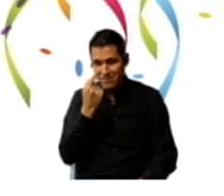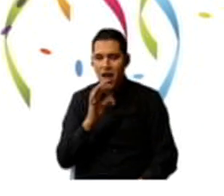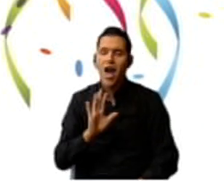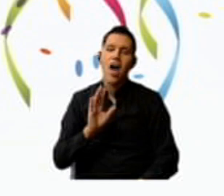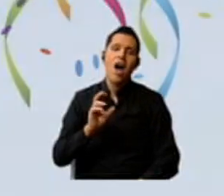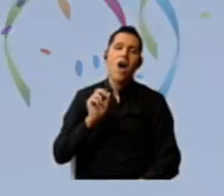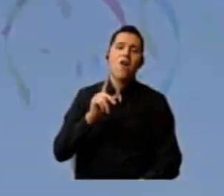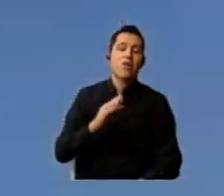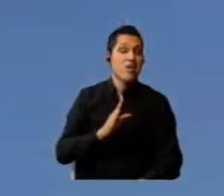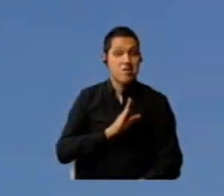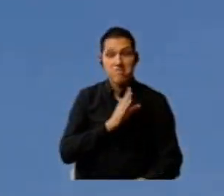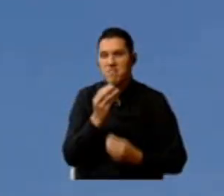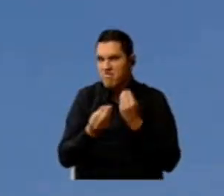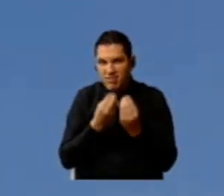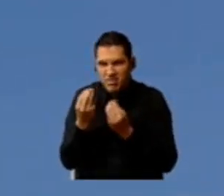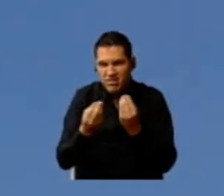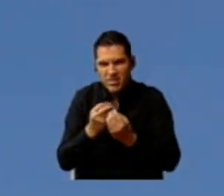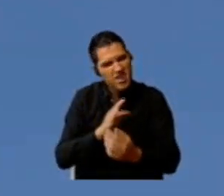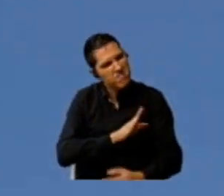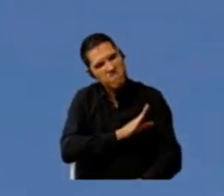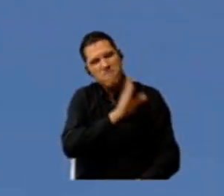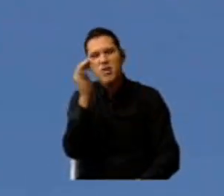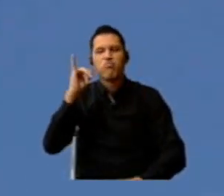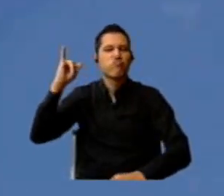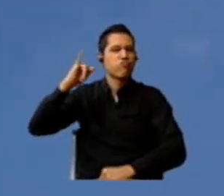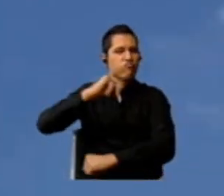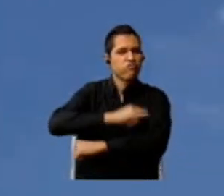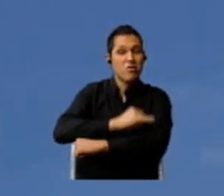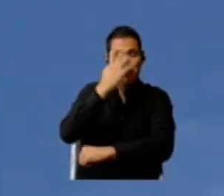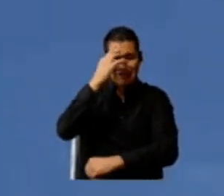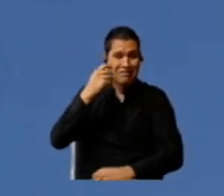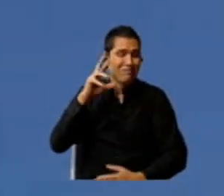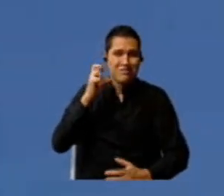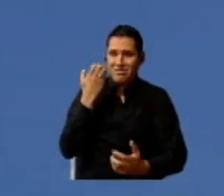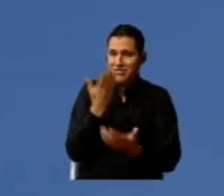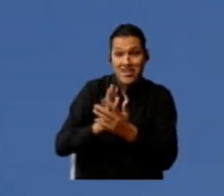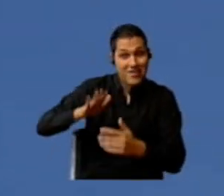where are we going? Let's go to the airport because we're getting late.